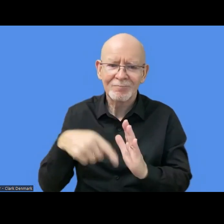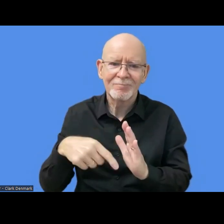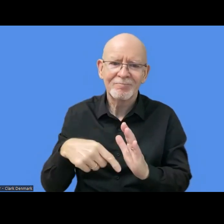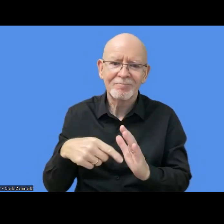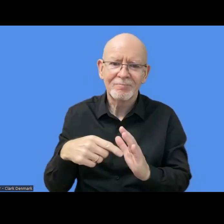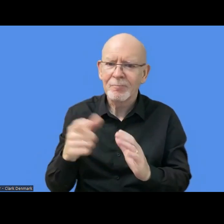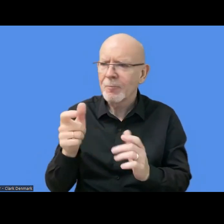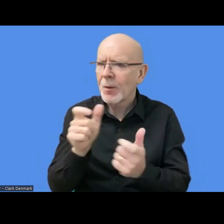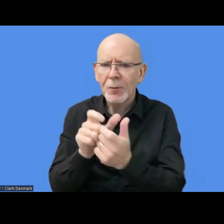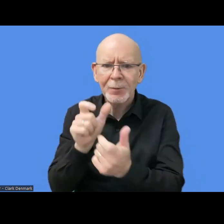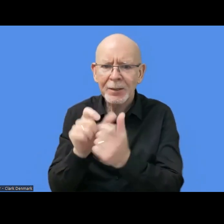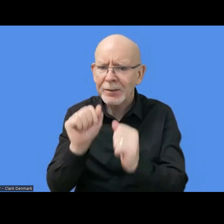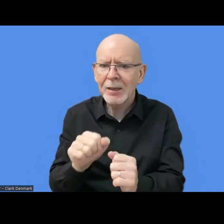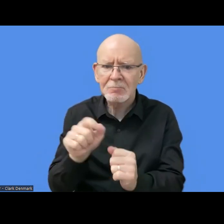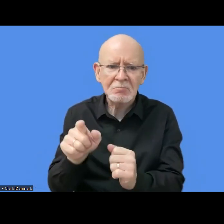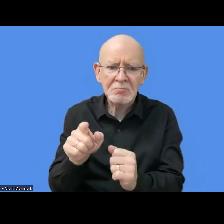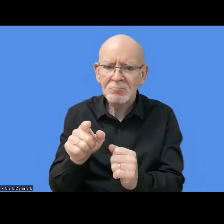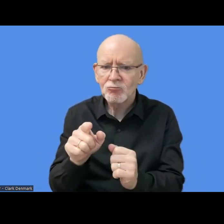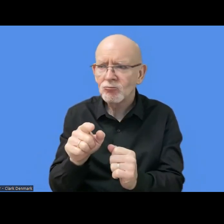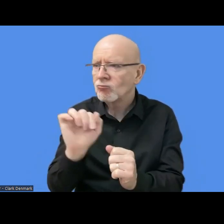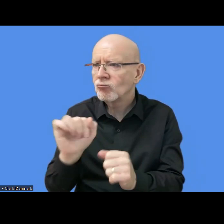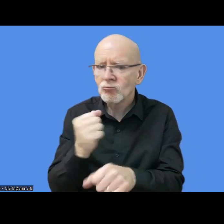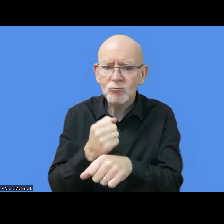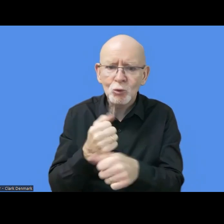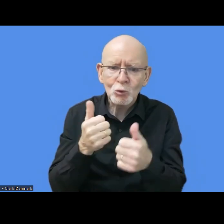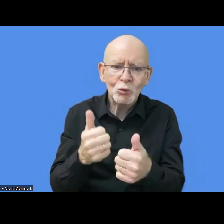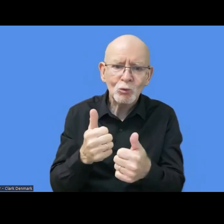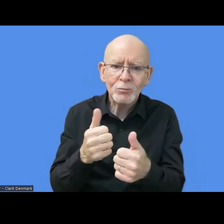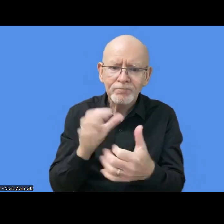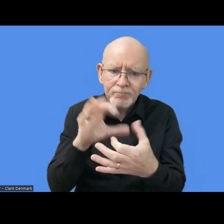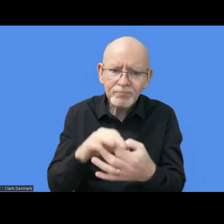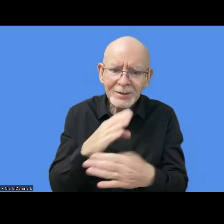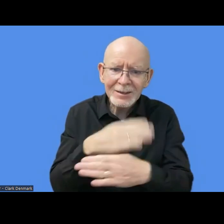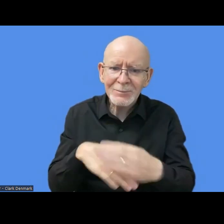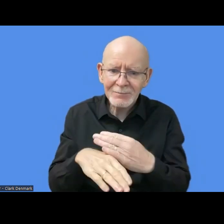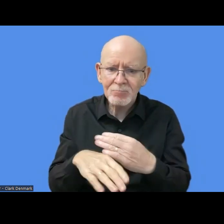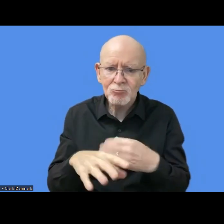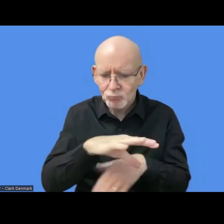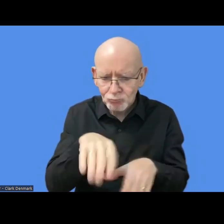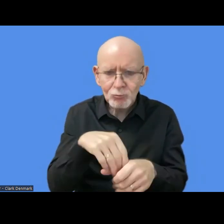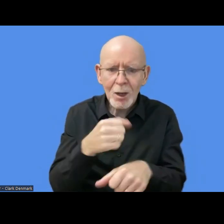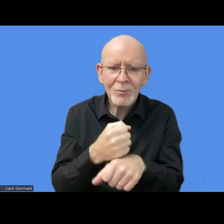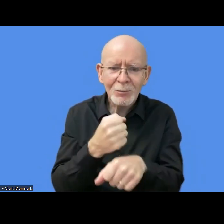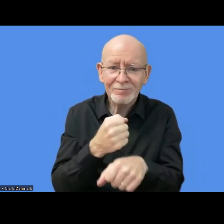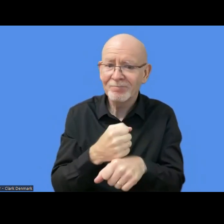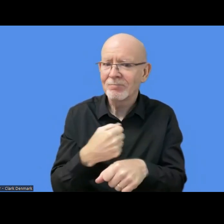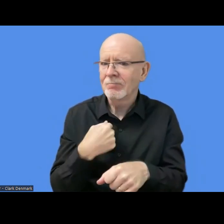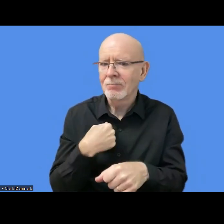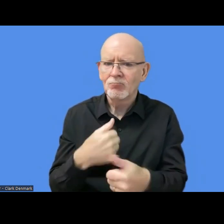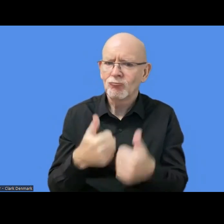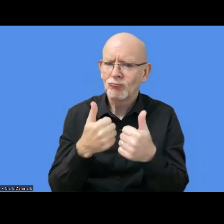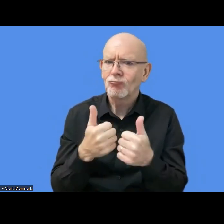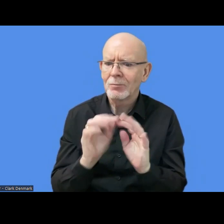Project, let me remind you about some of the logistics that we have in this webinar. For those who can